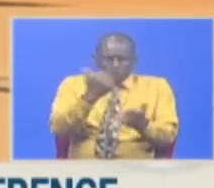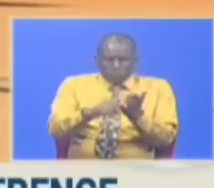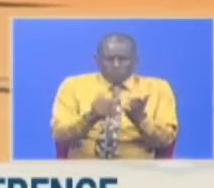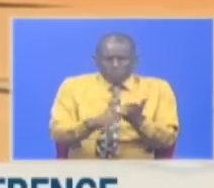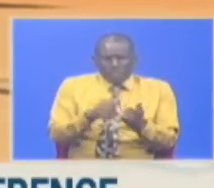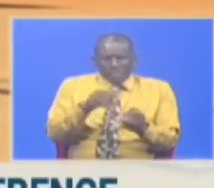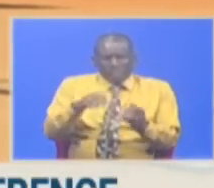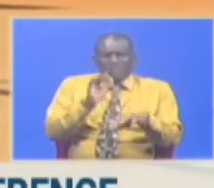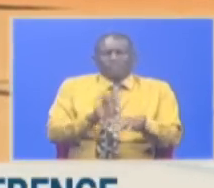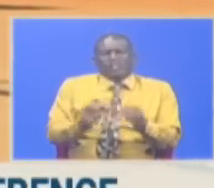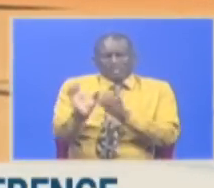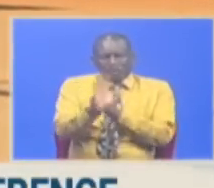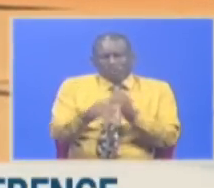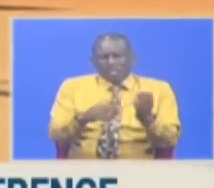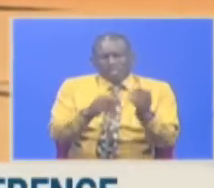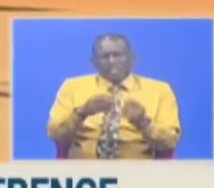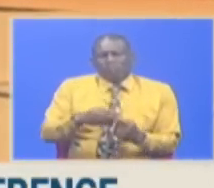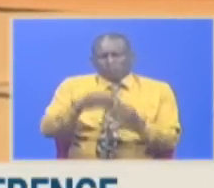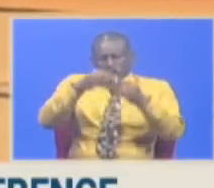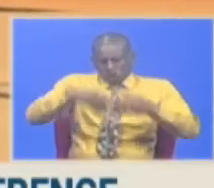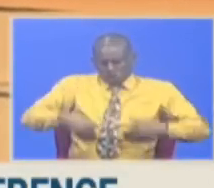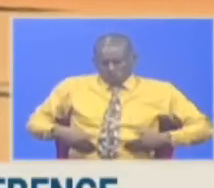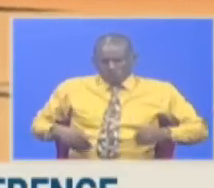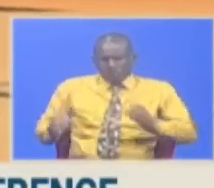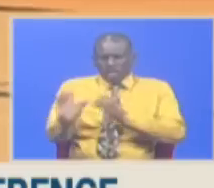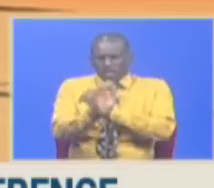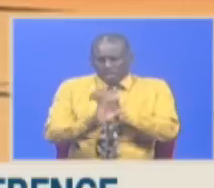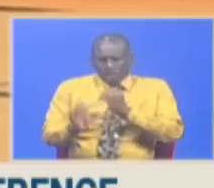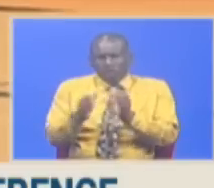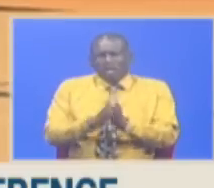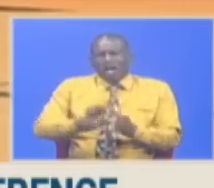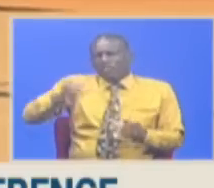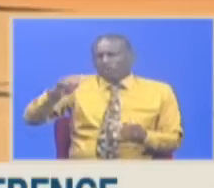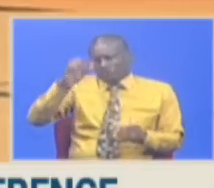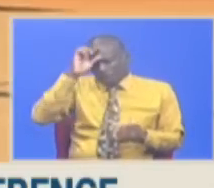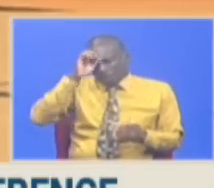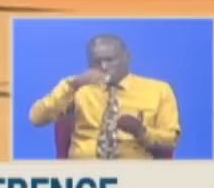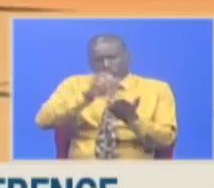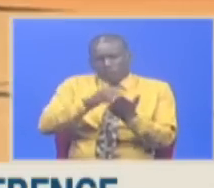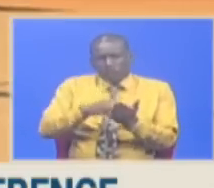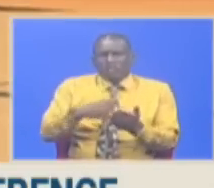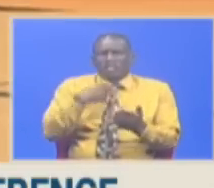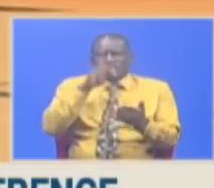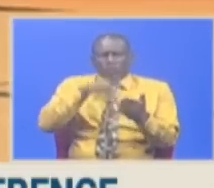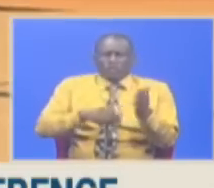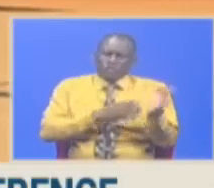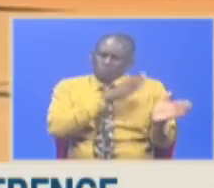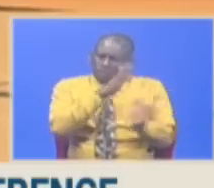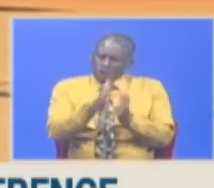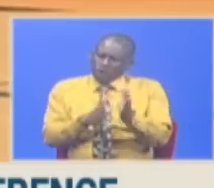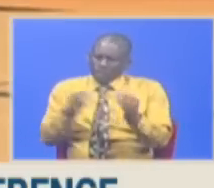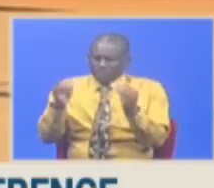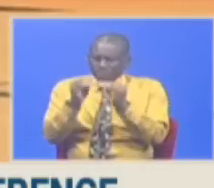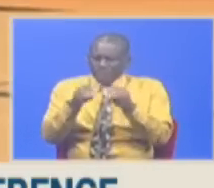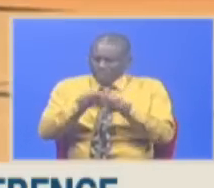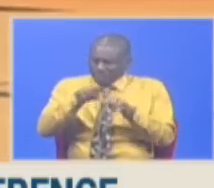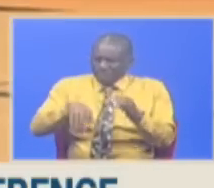youthful population across the country. Now, the county government of Machakos says it will be organizing such kind of fora every year